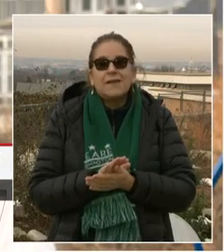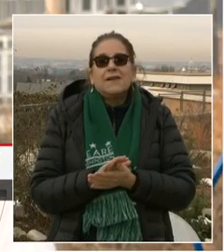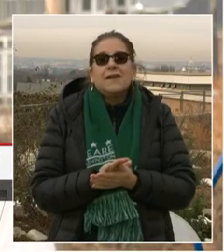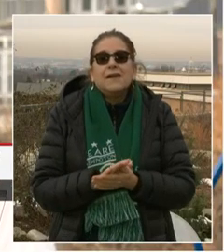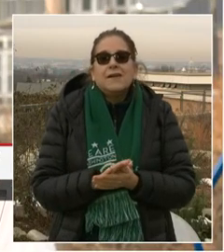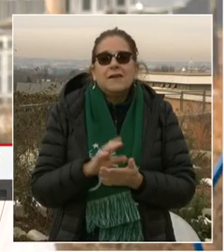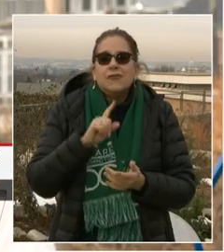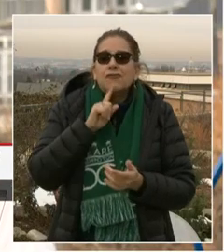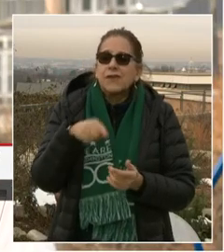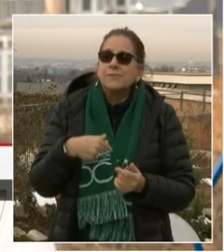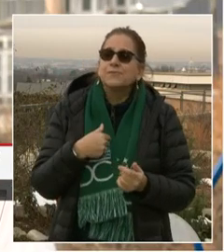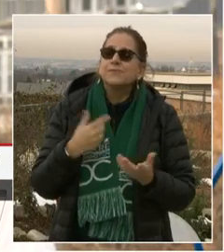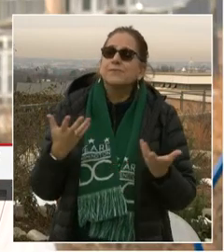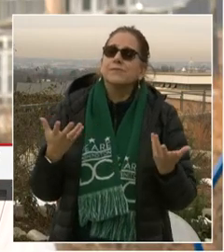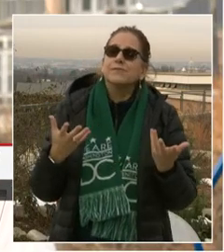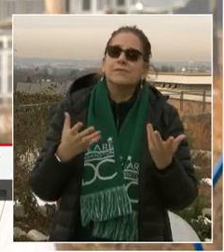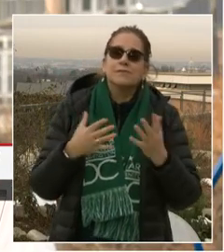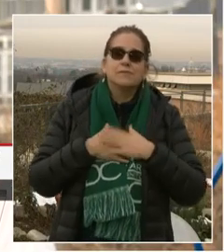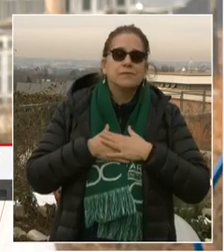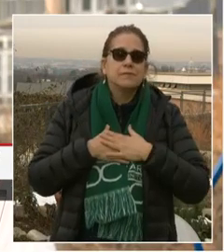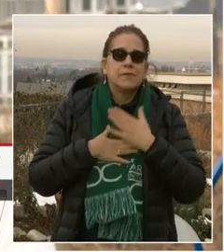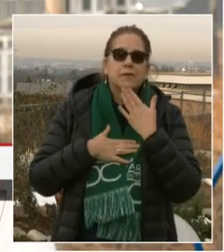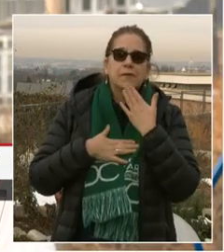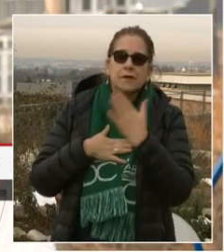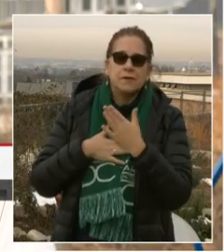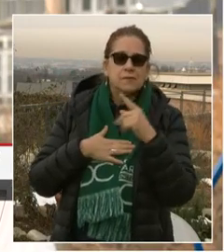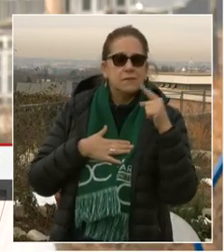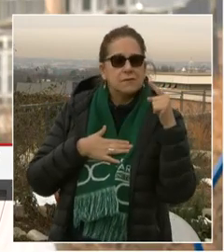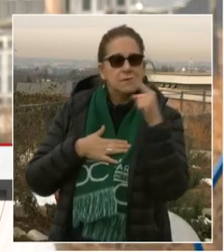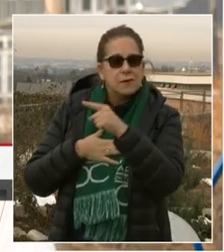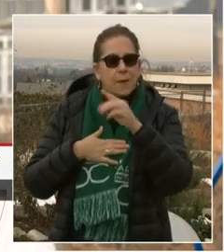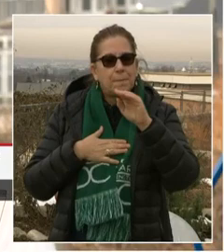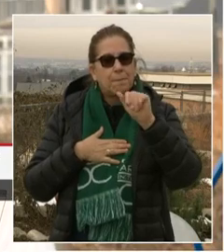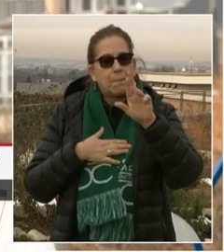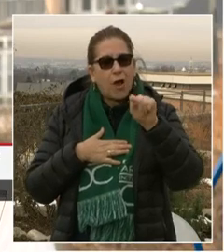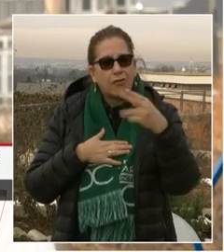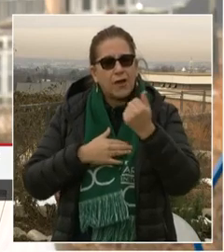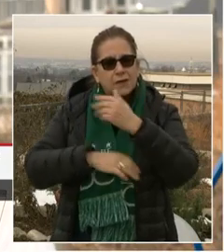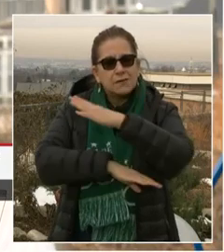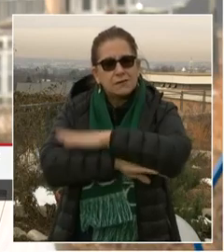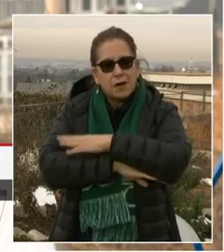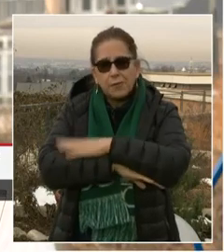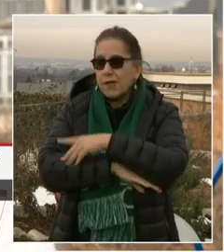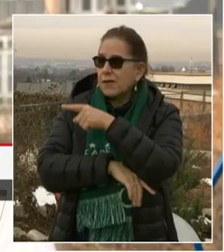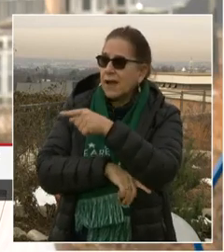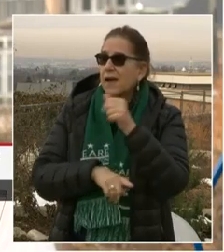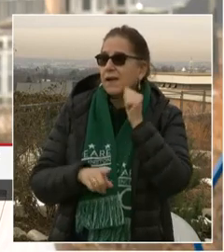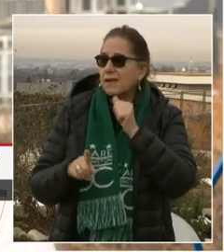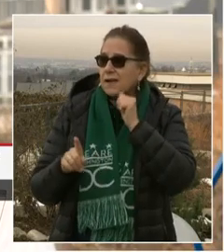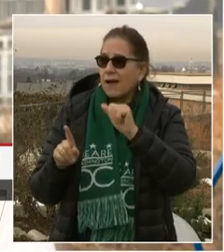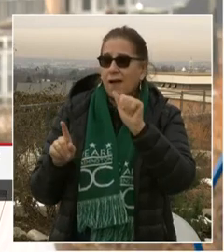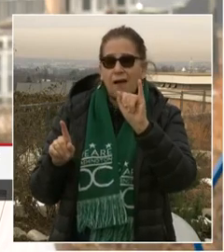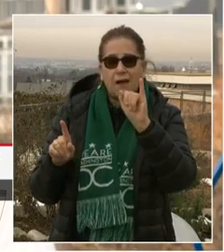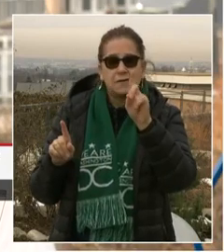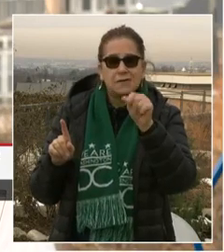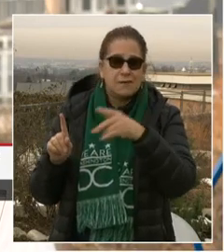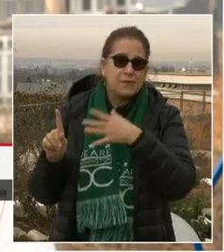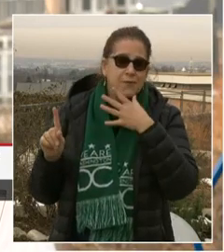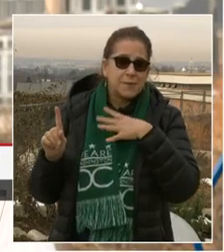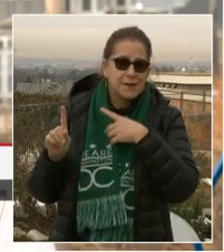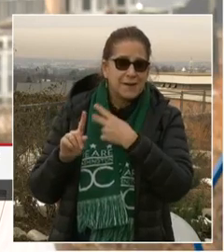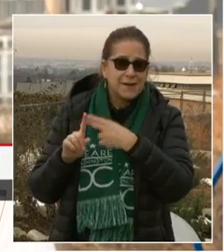the supporters who helped me and my family not only make it through, but also thrive during one of the